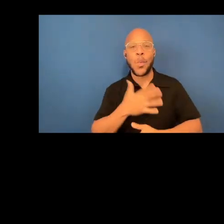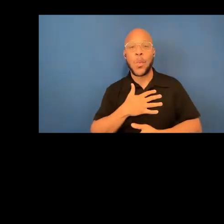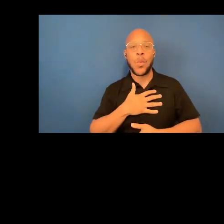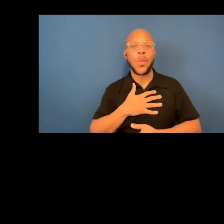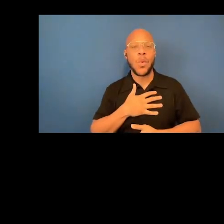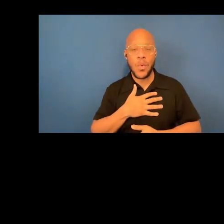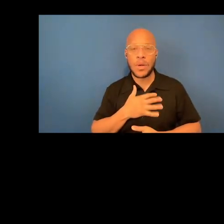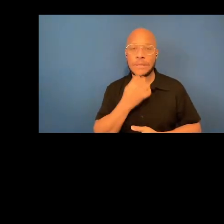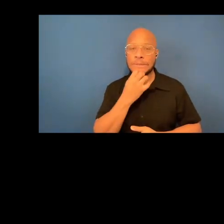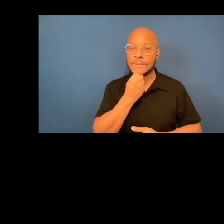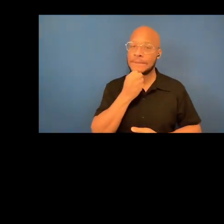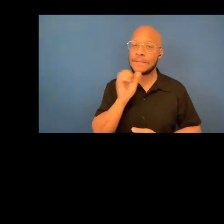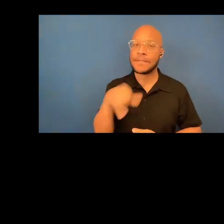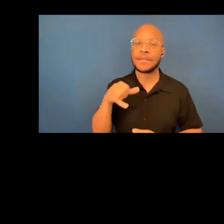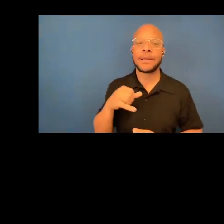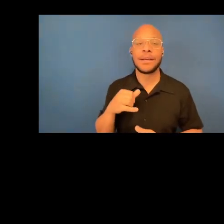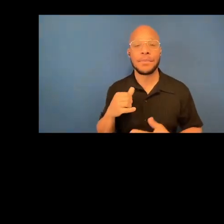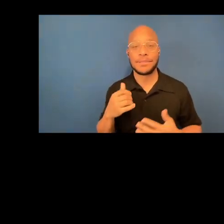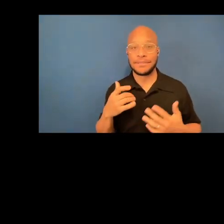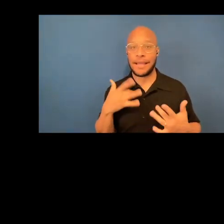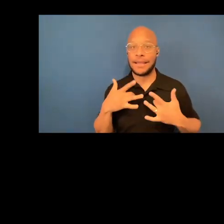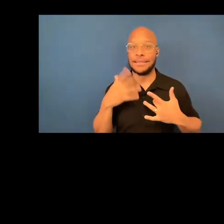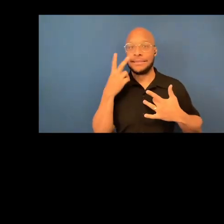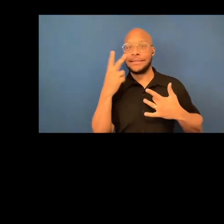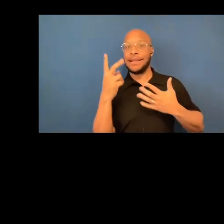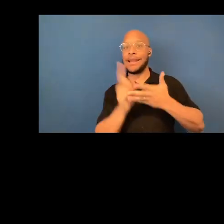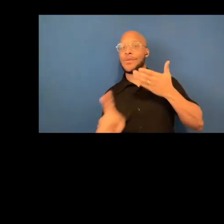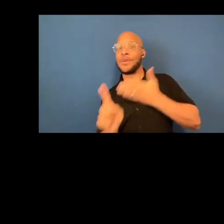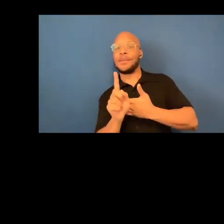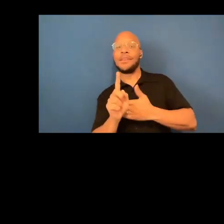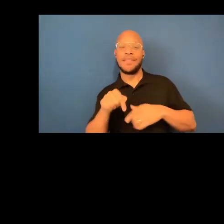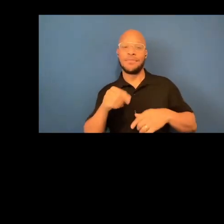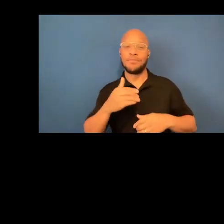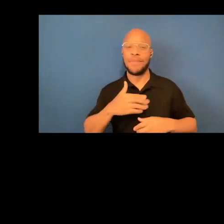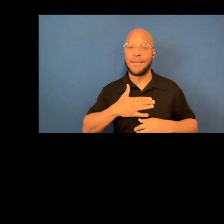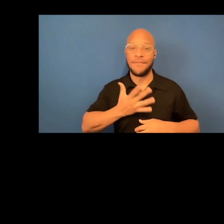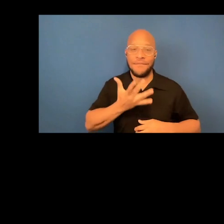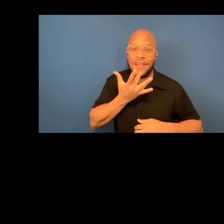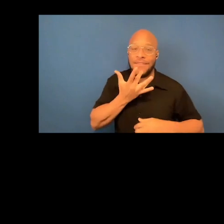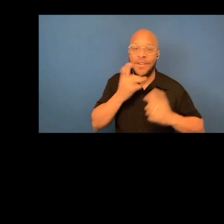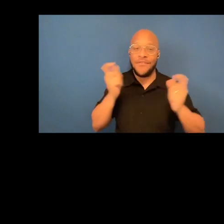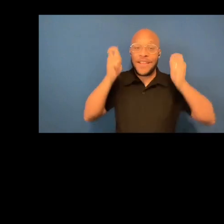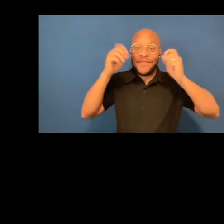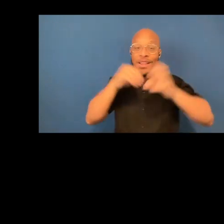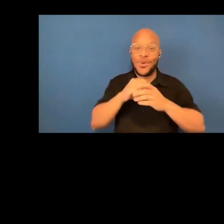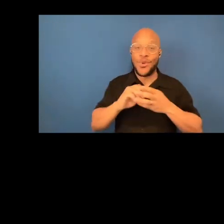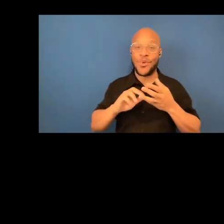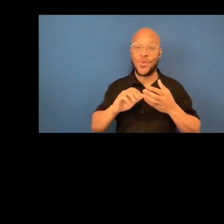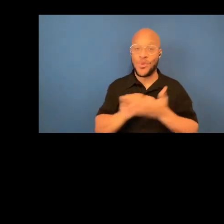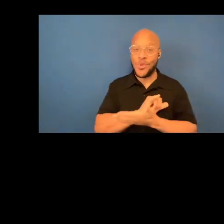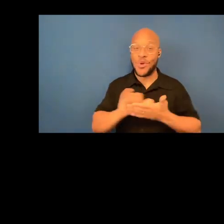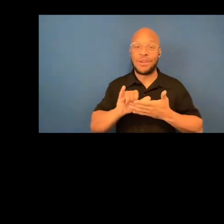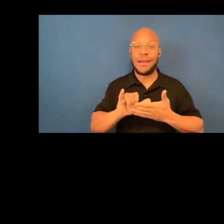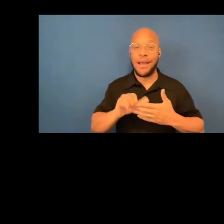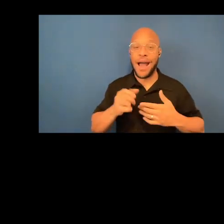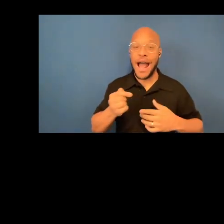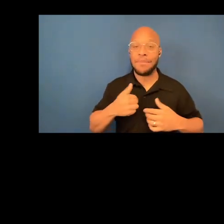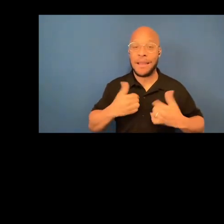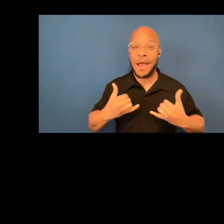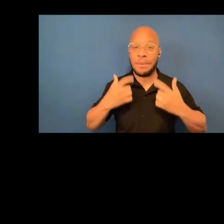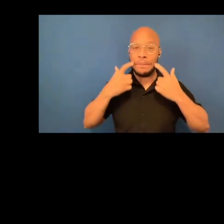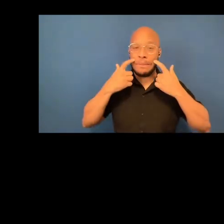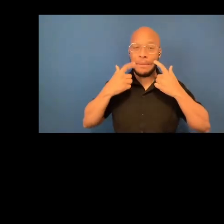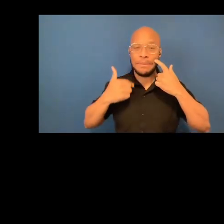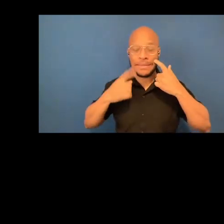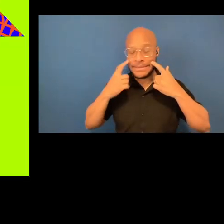see next week, because this is my favorite festival in New York, and I'm literally about to cry right now because I am so upset I can't be there. Thank you so much.